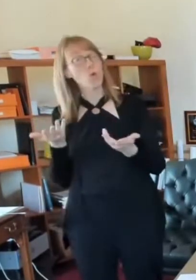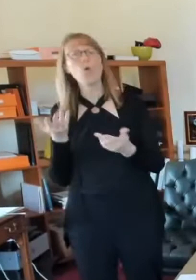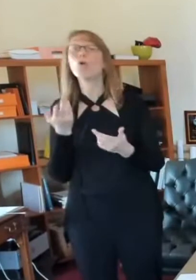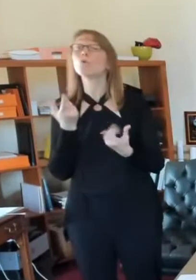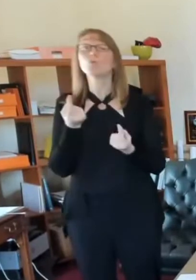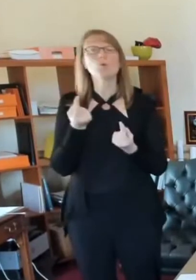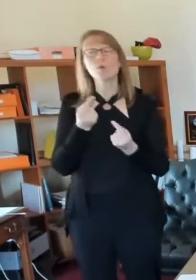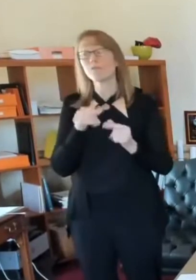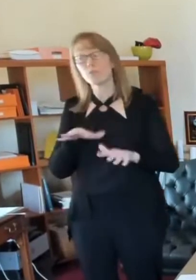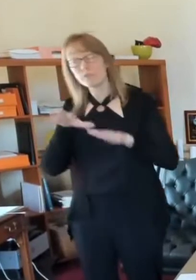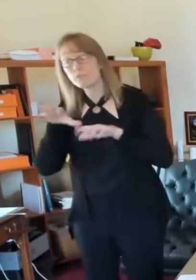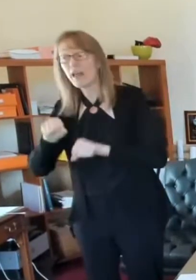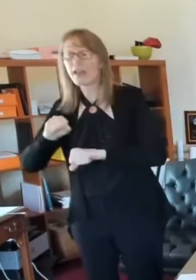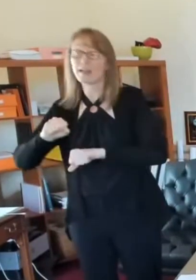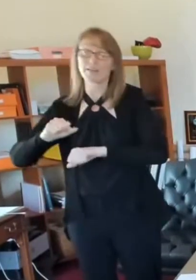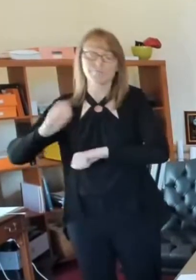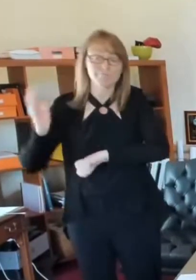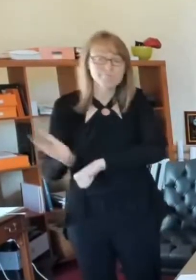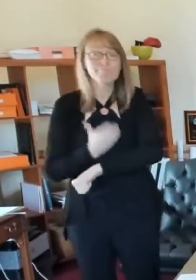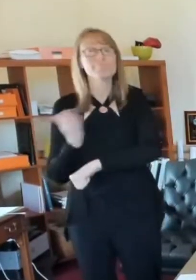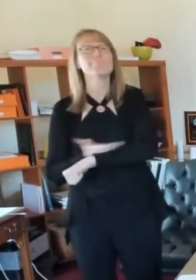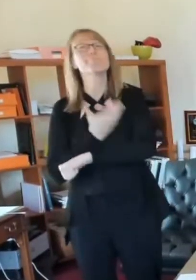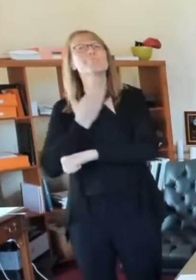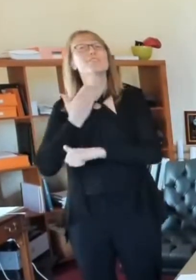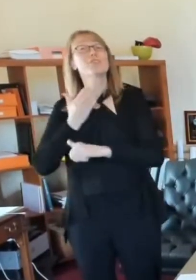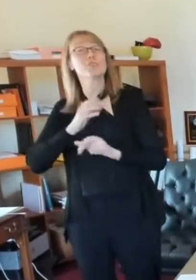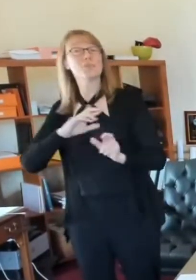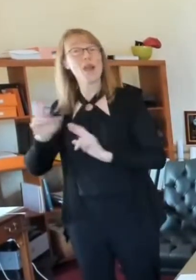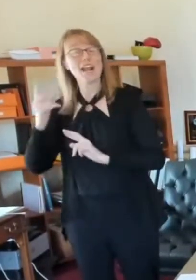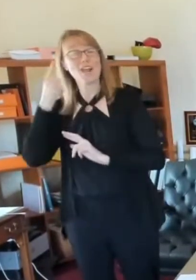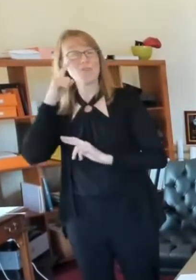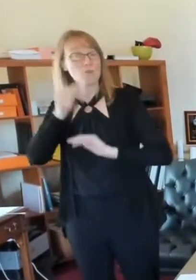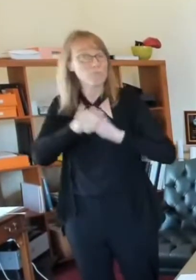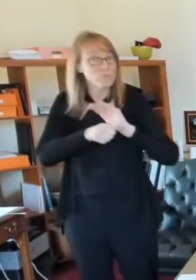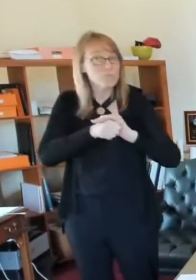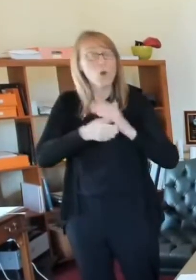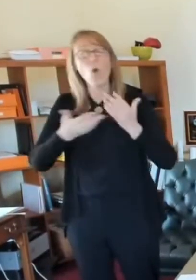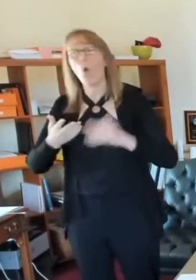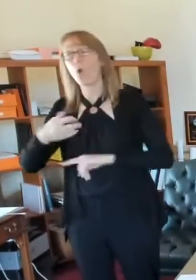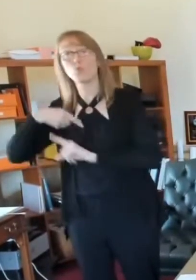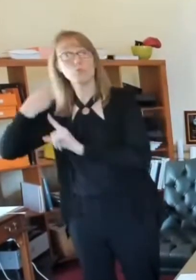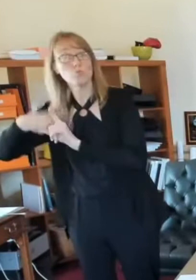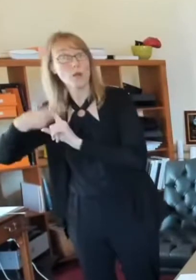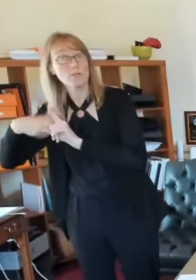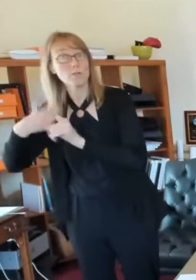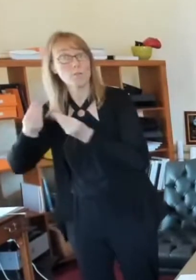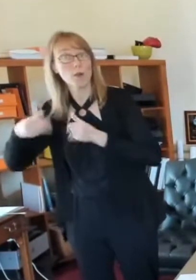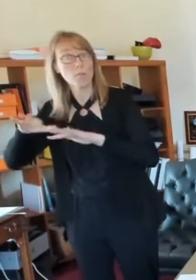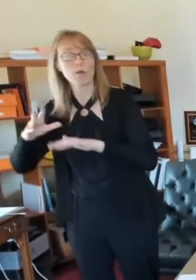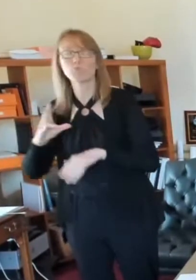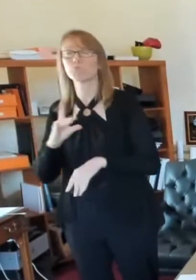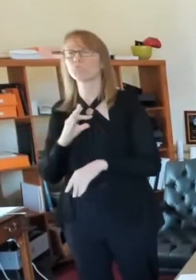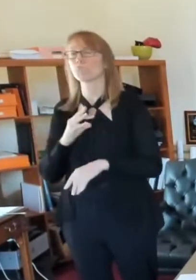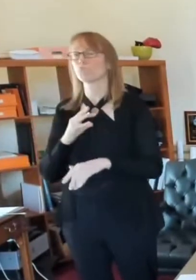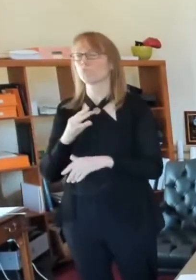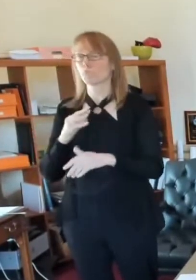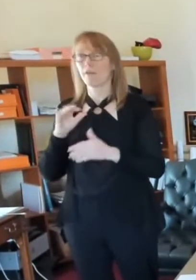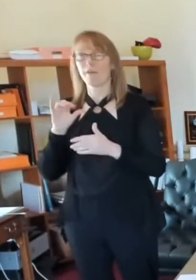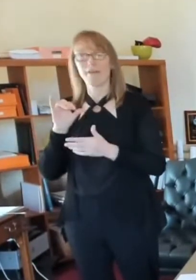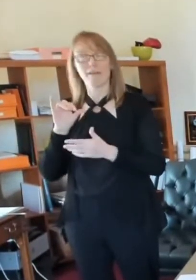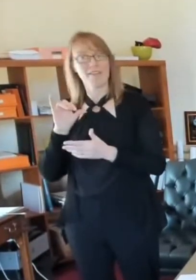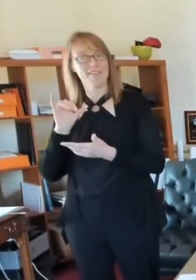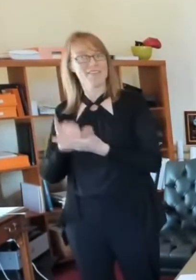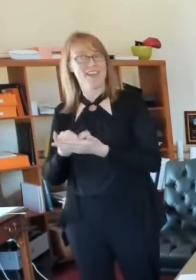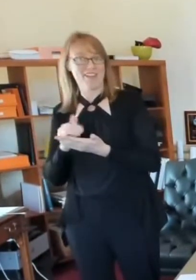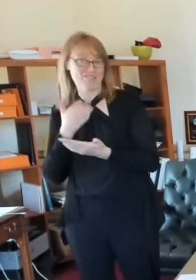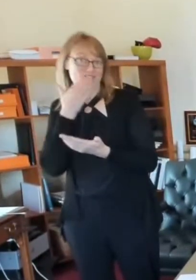for folks that are thrilled to be in the neighborhood, engaged in the neighborhood, you make a real difference. So those are 2 projects